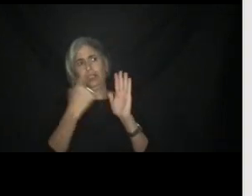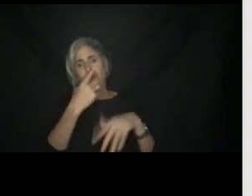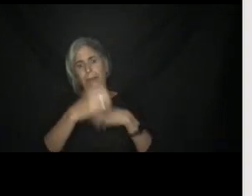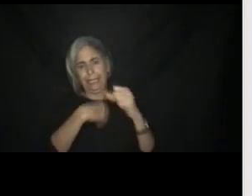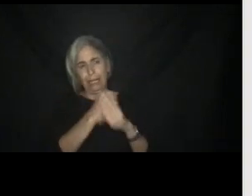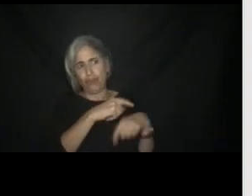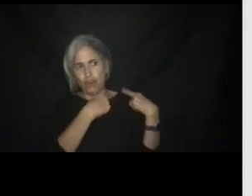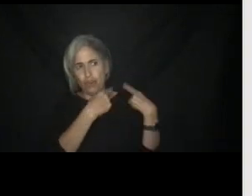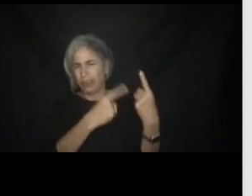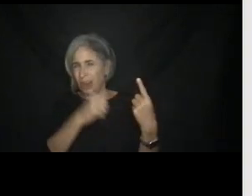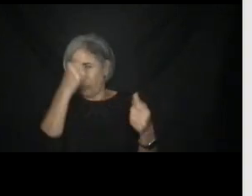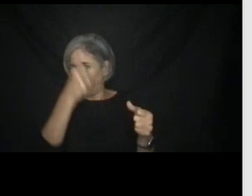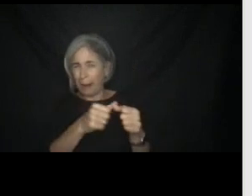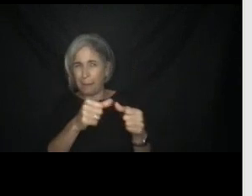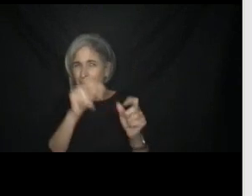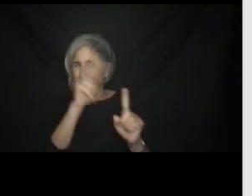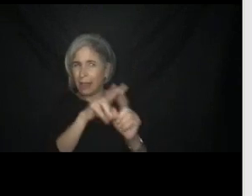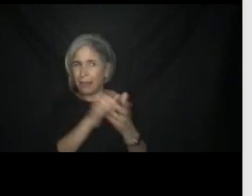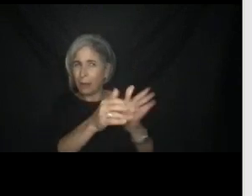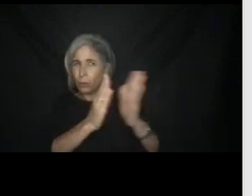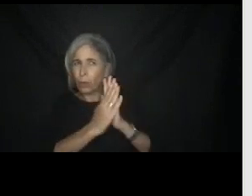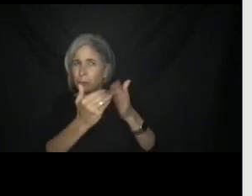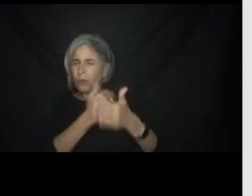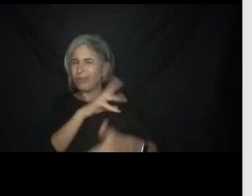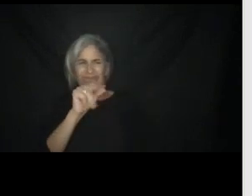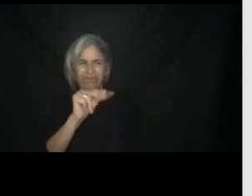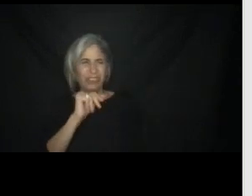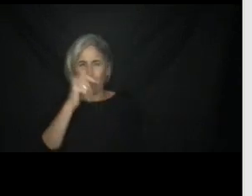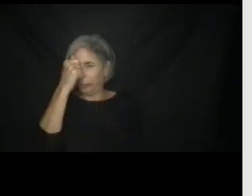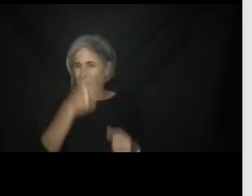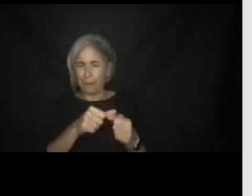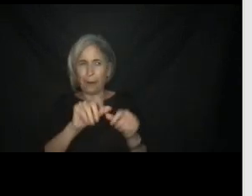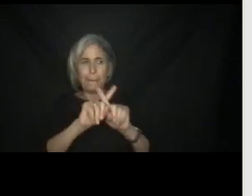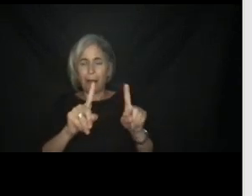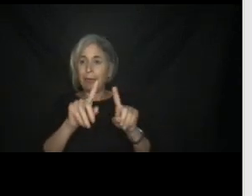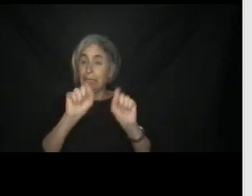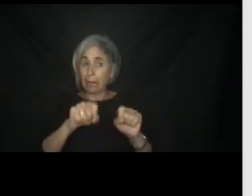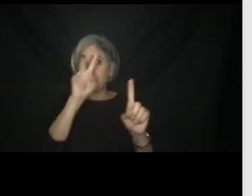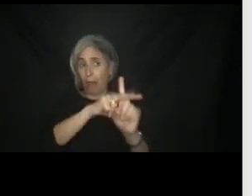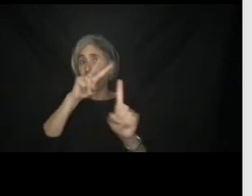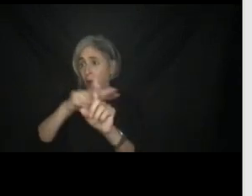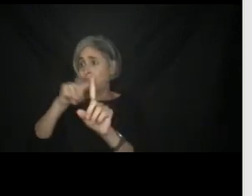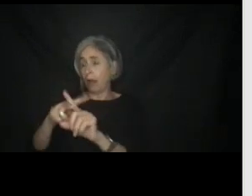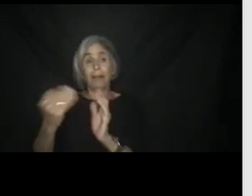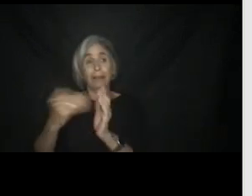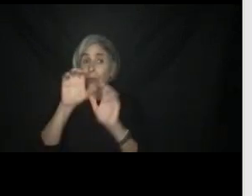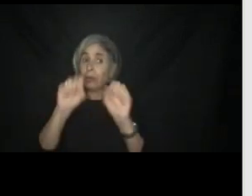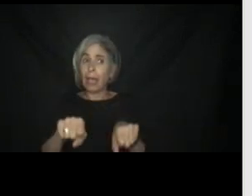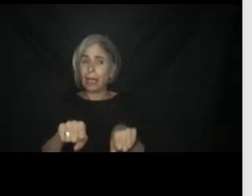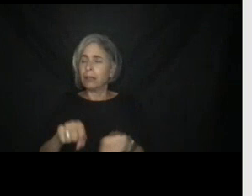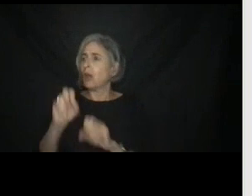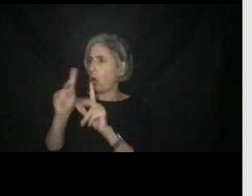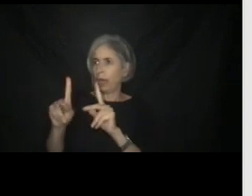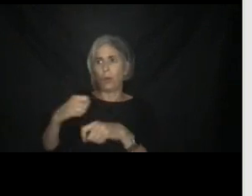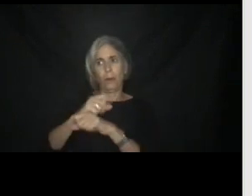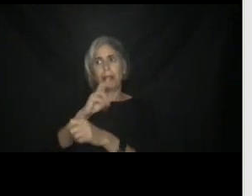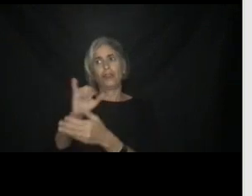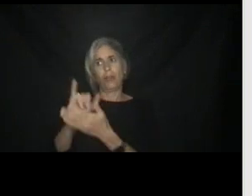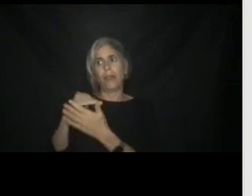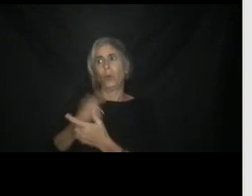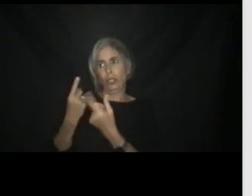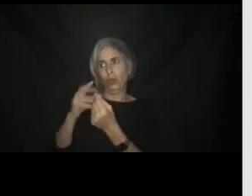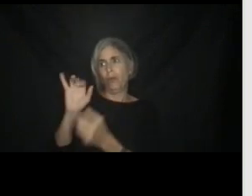do not recall filing that request before. Okay. And there is nothing that stops us from refiling it again. Good. We want to make sure we do